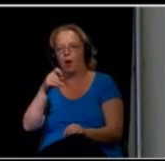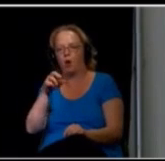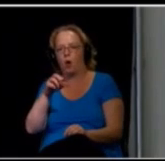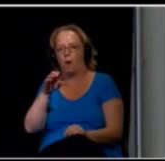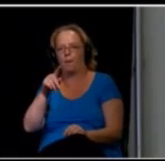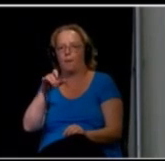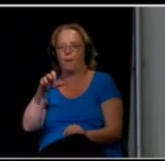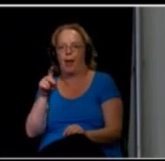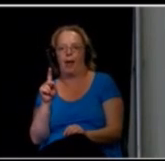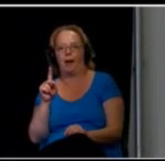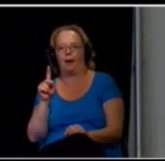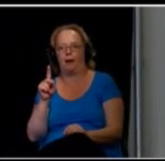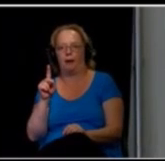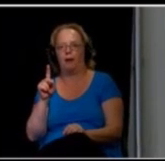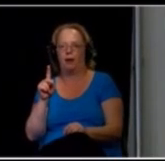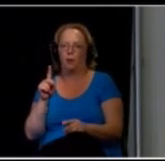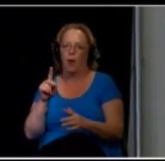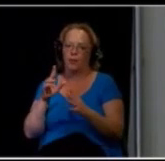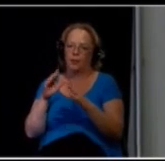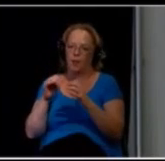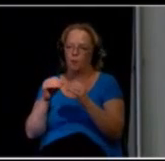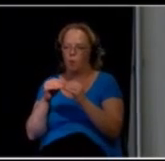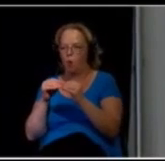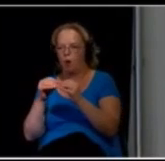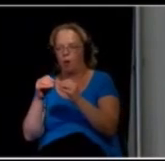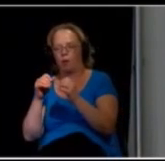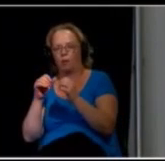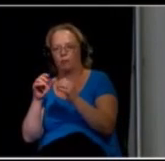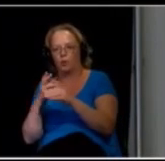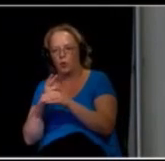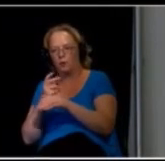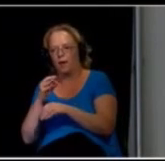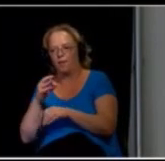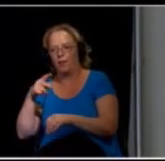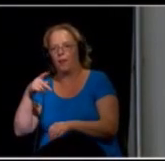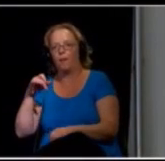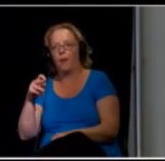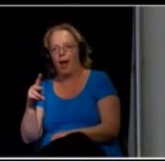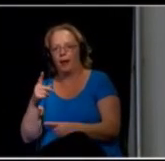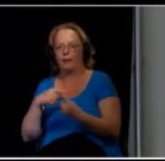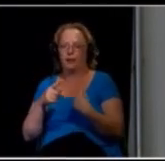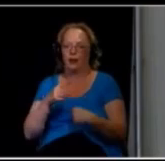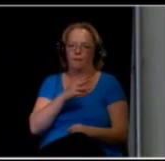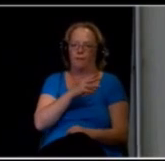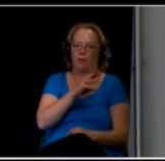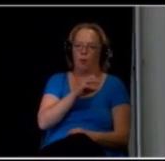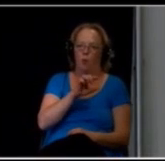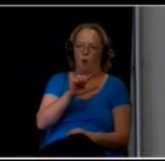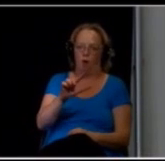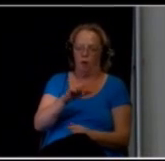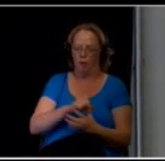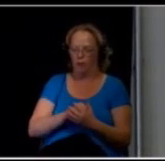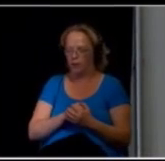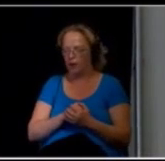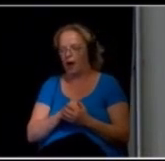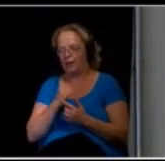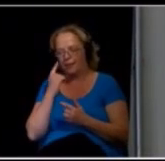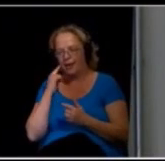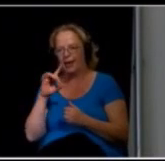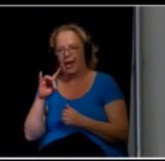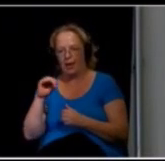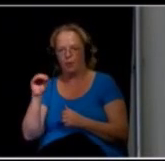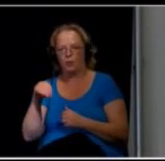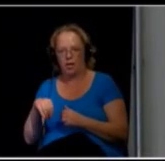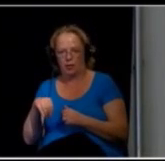the Powerwall. So it's probably 80%, maybe more than that, of our total energy sales likely to be at the